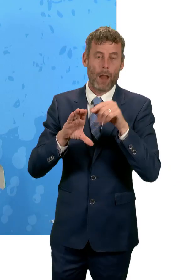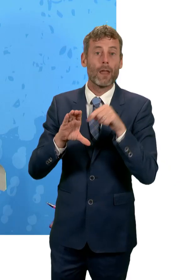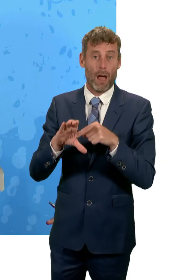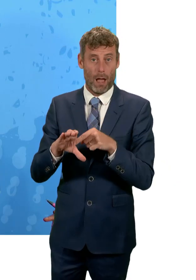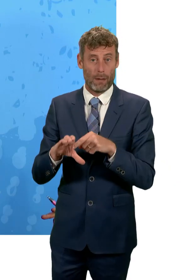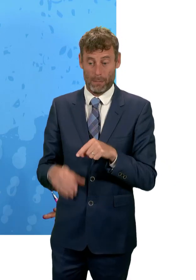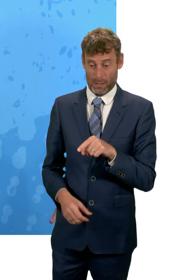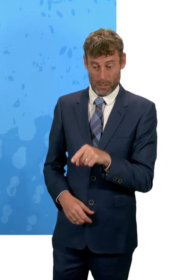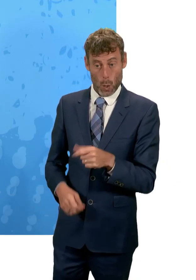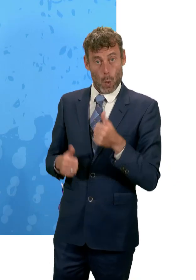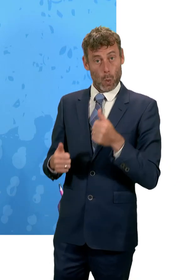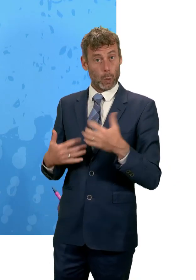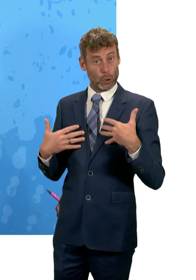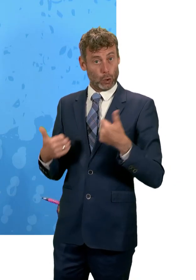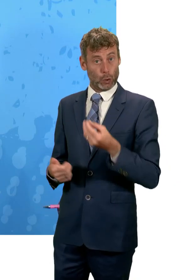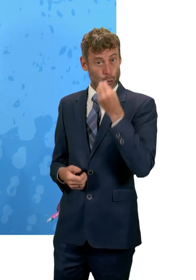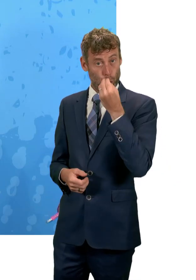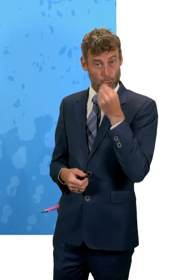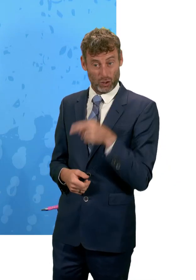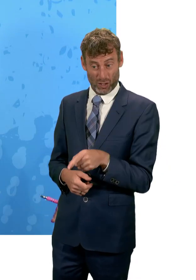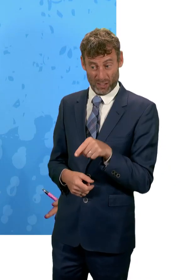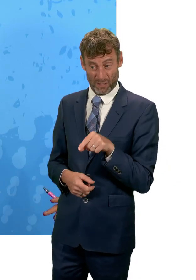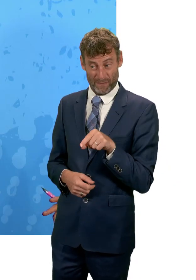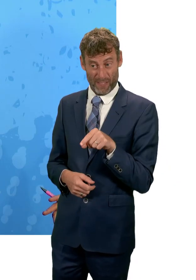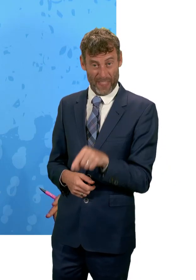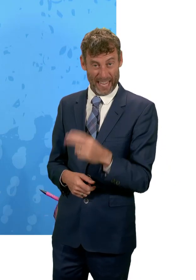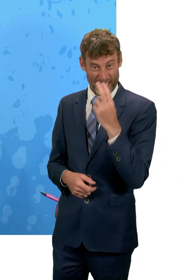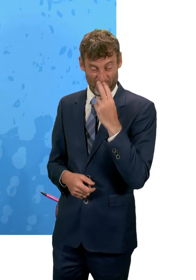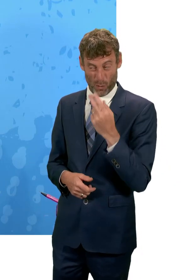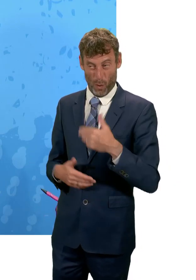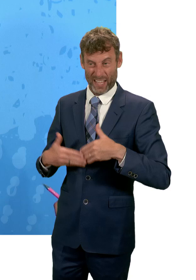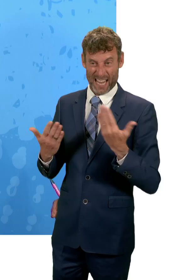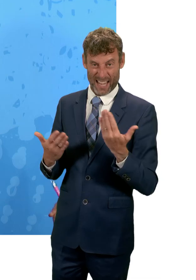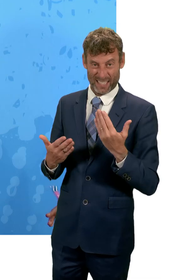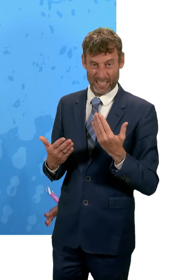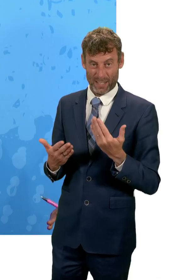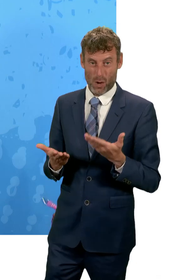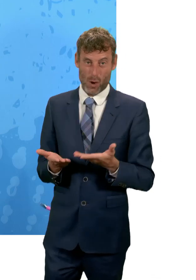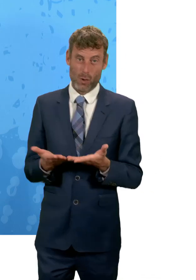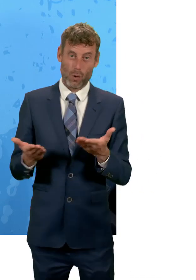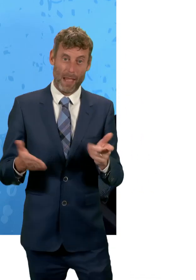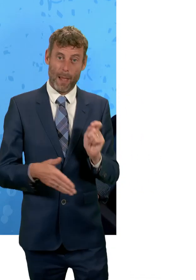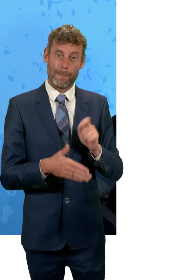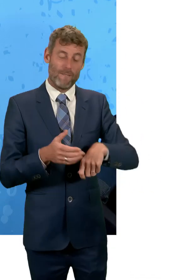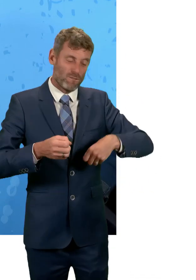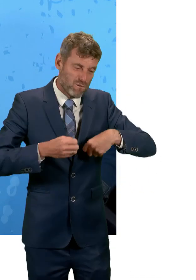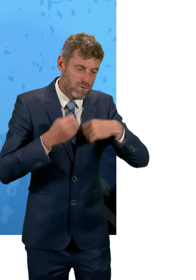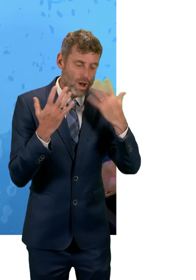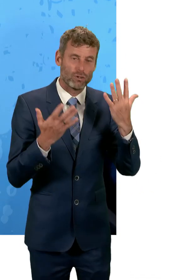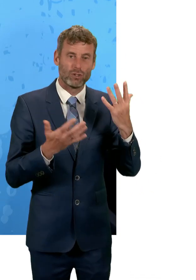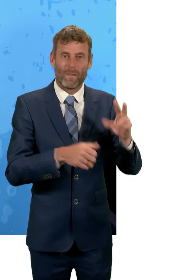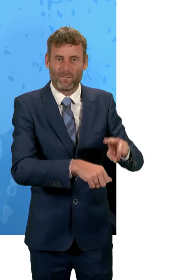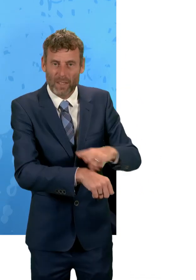them the nutrition they need for that evening, never mind that day, versus buying vegetables and pulses